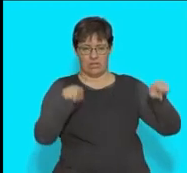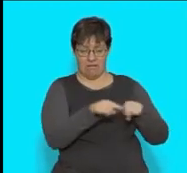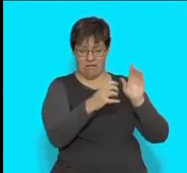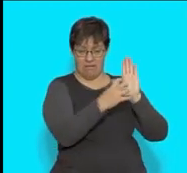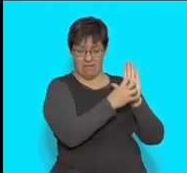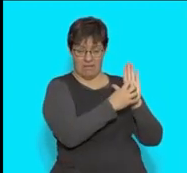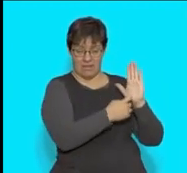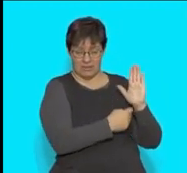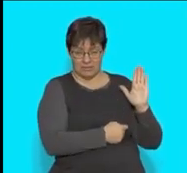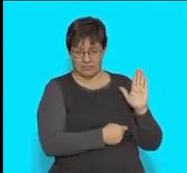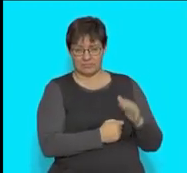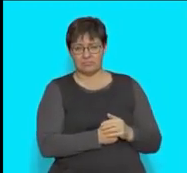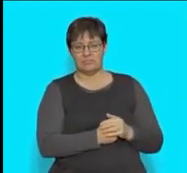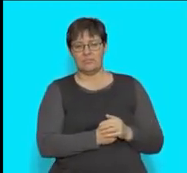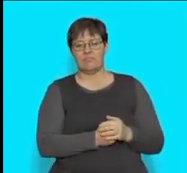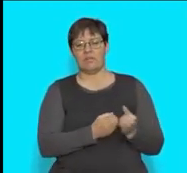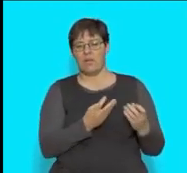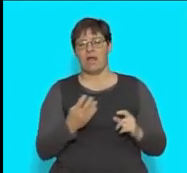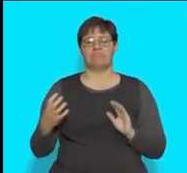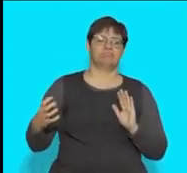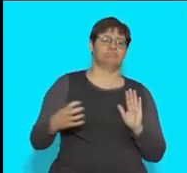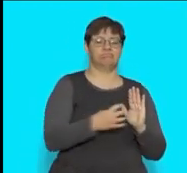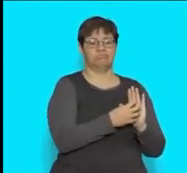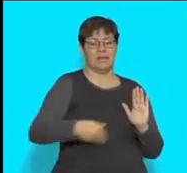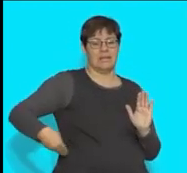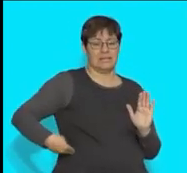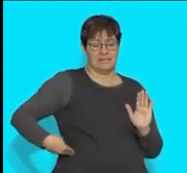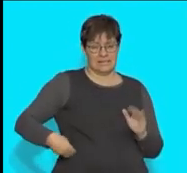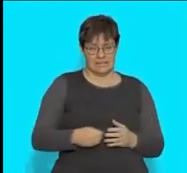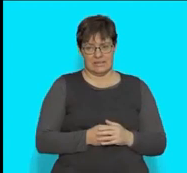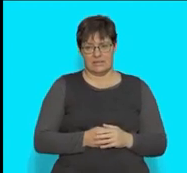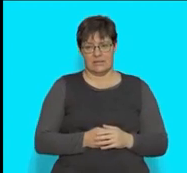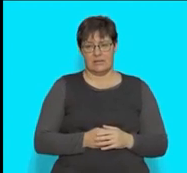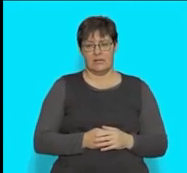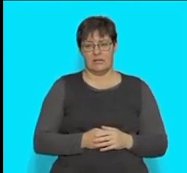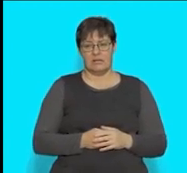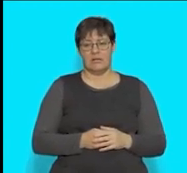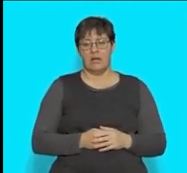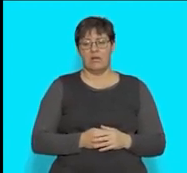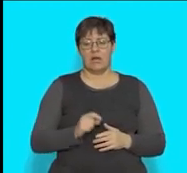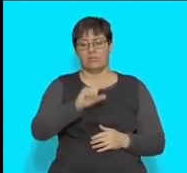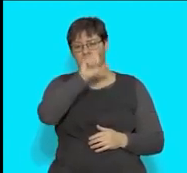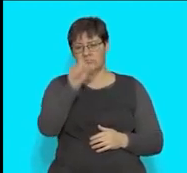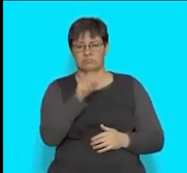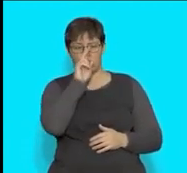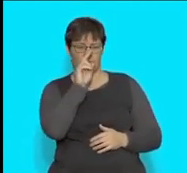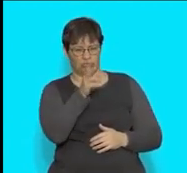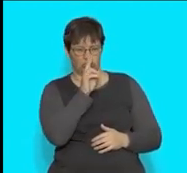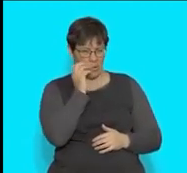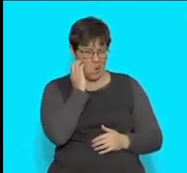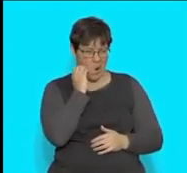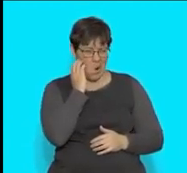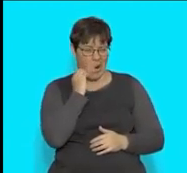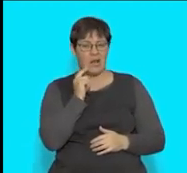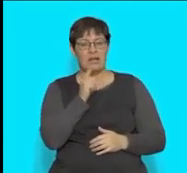here, very often when we gave you a diagram of the kidneys, we would just draw the kidney looking like